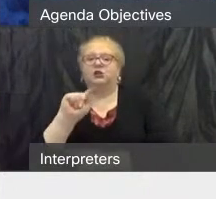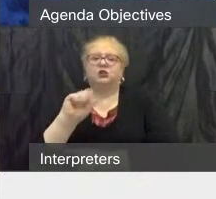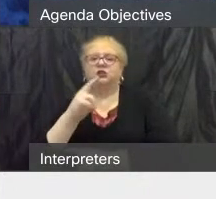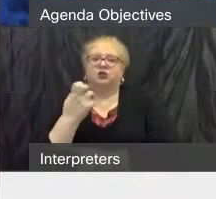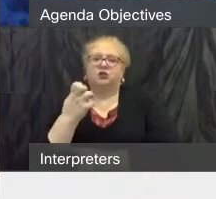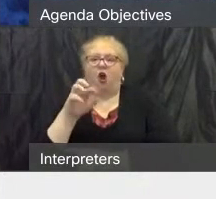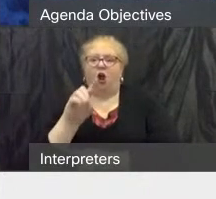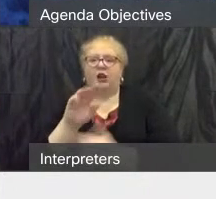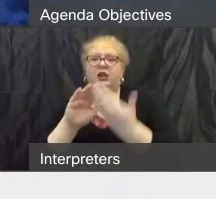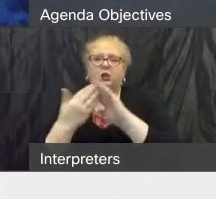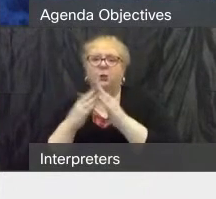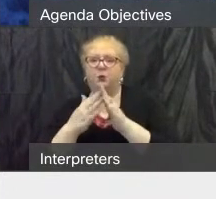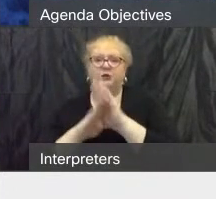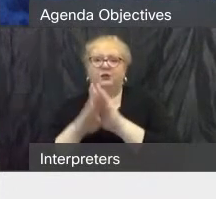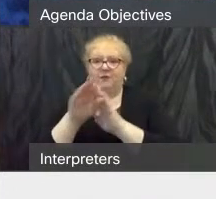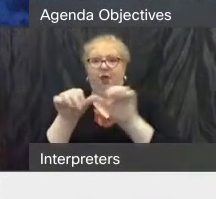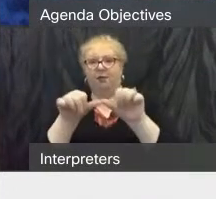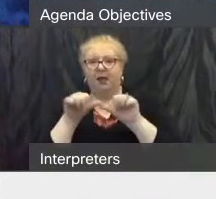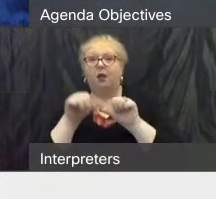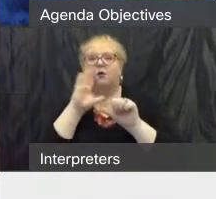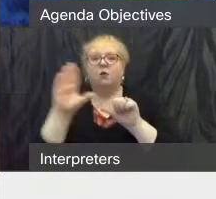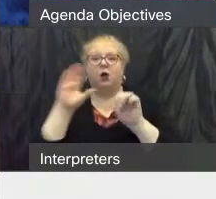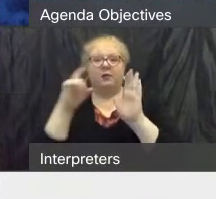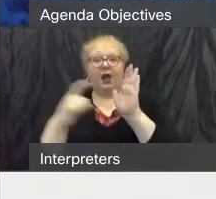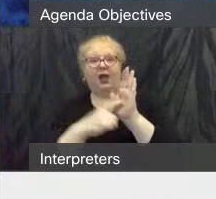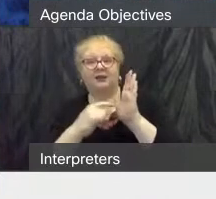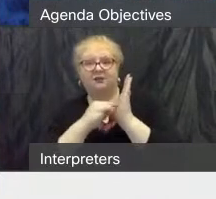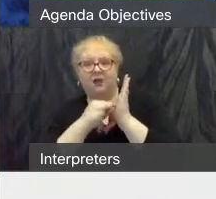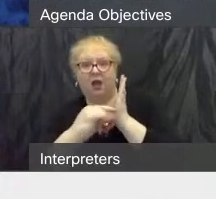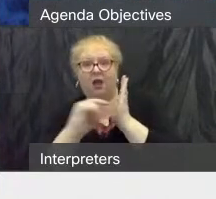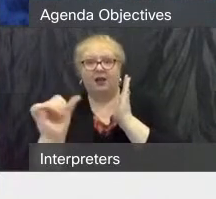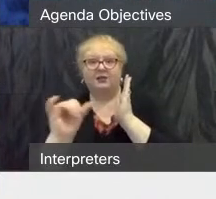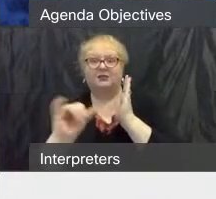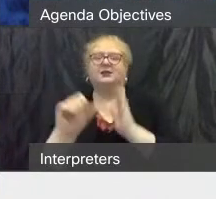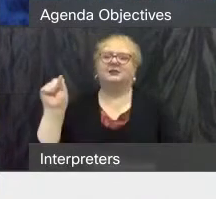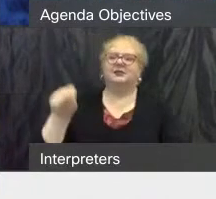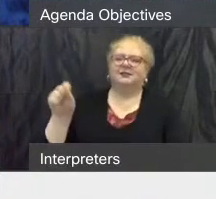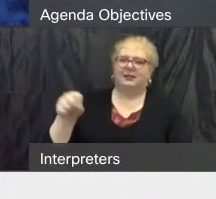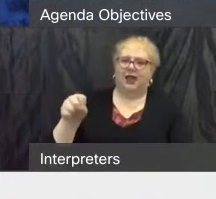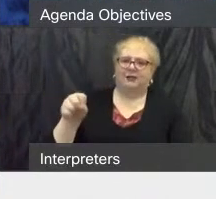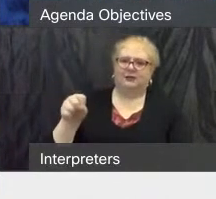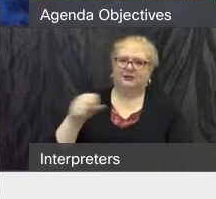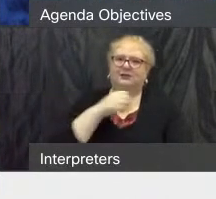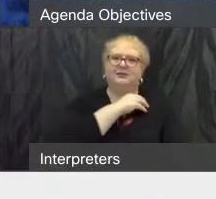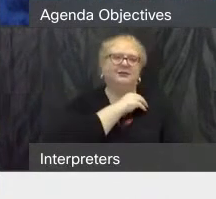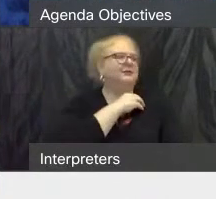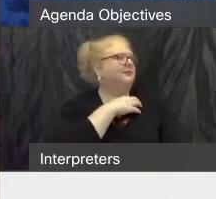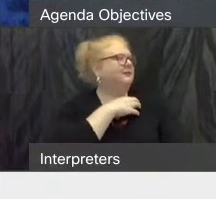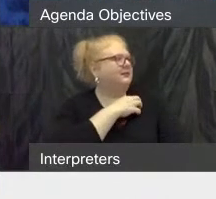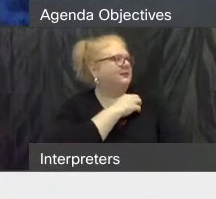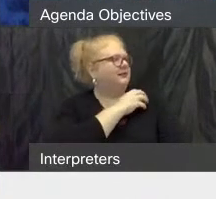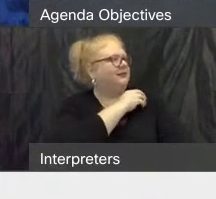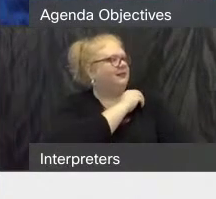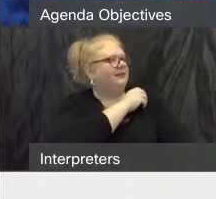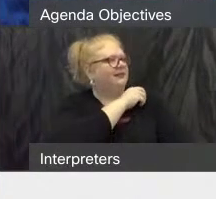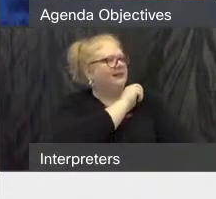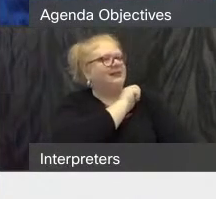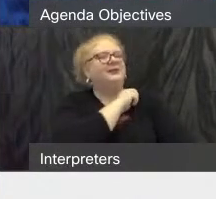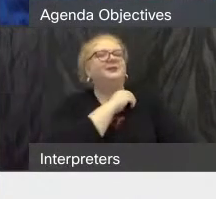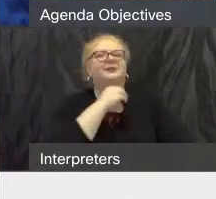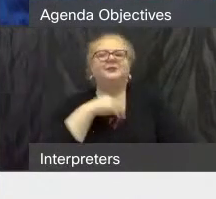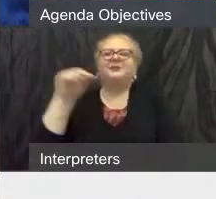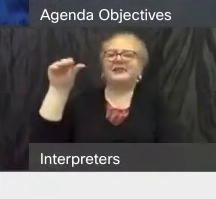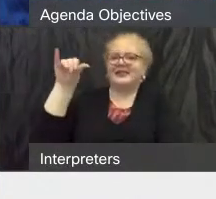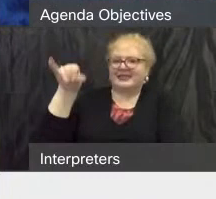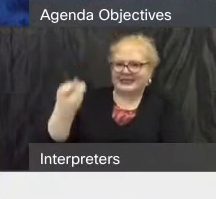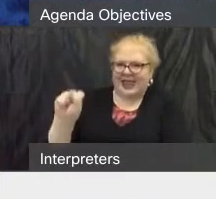mean? Okay. I was about to go lawyer. Is that a yes? I just want to be affirmative so for the record.